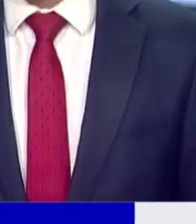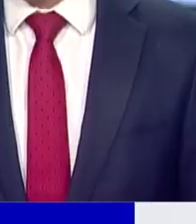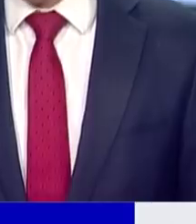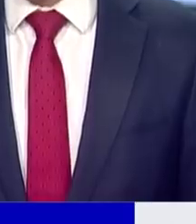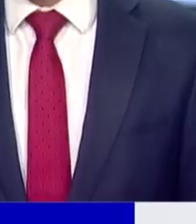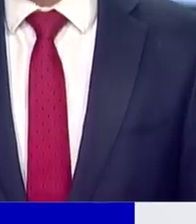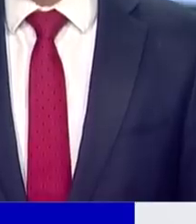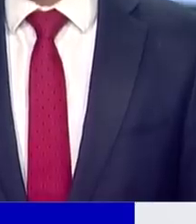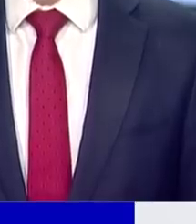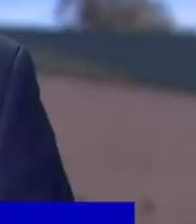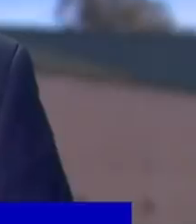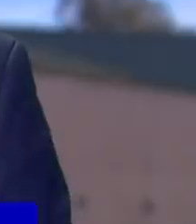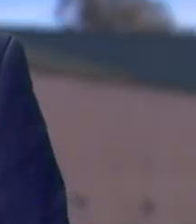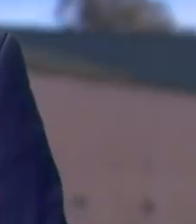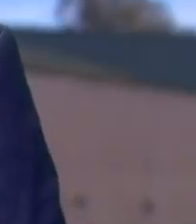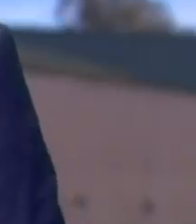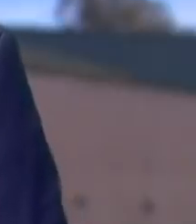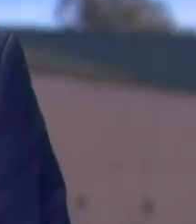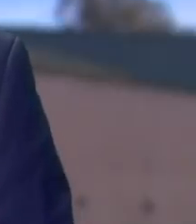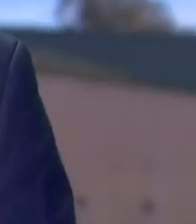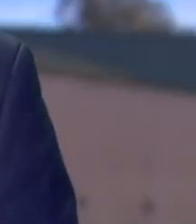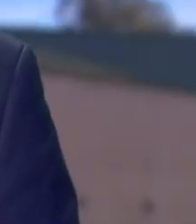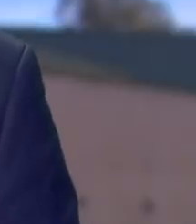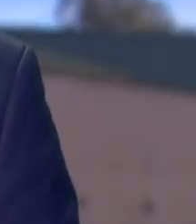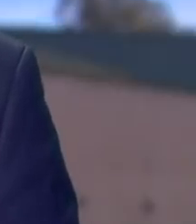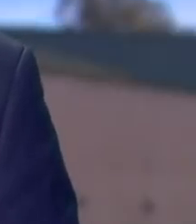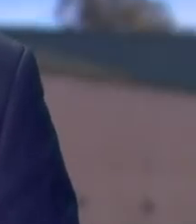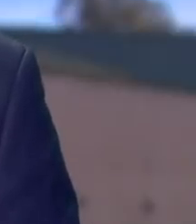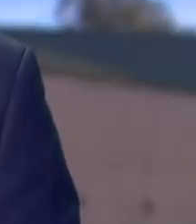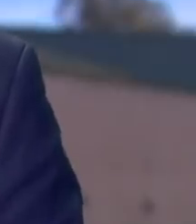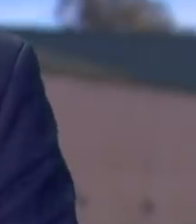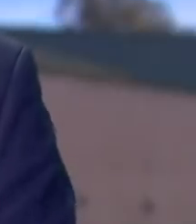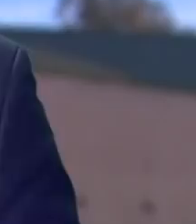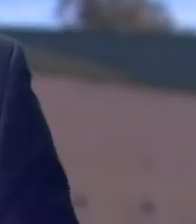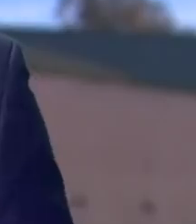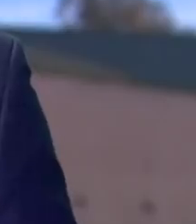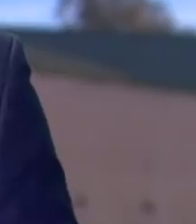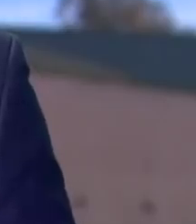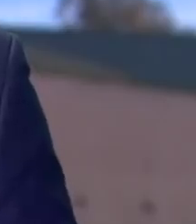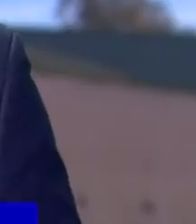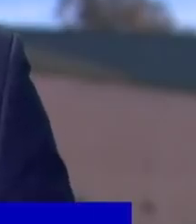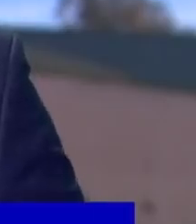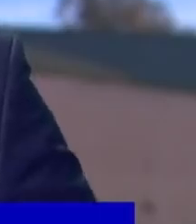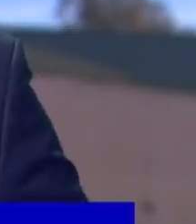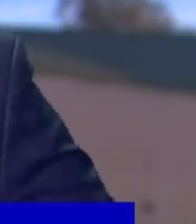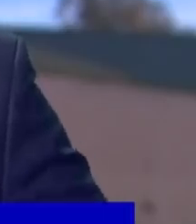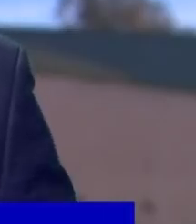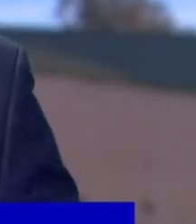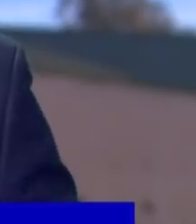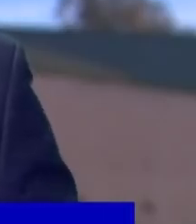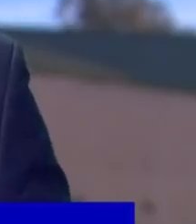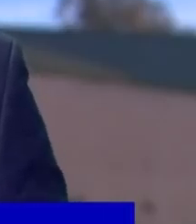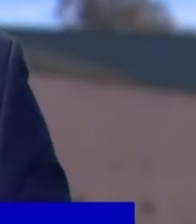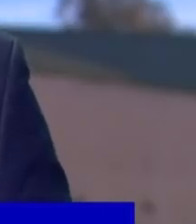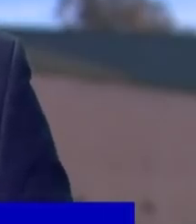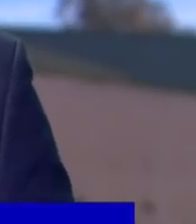it? Yeah, this was about really trying to retrain people. The Prime Minister does have an emphasis on trying to create